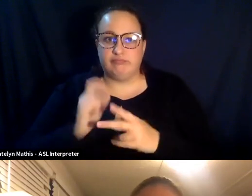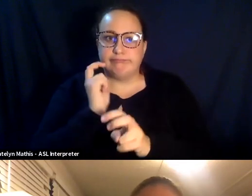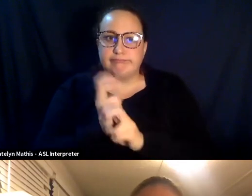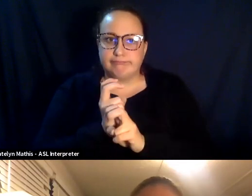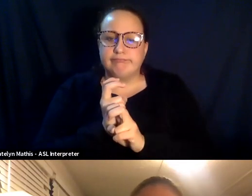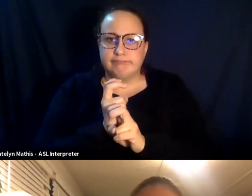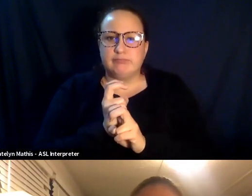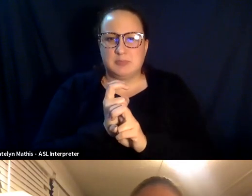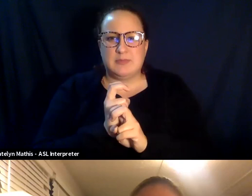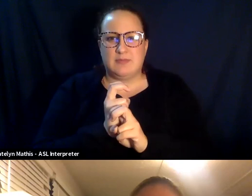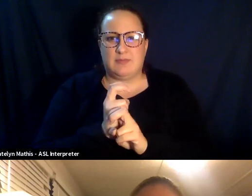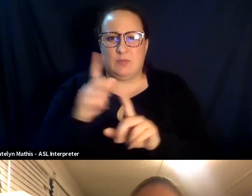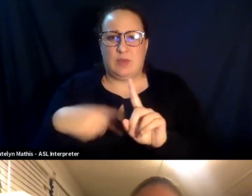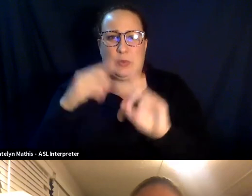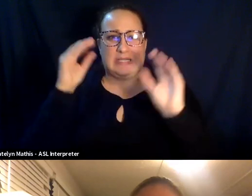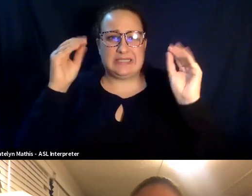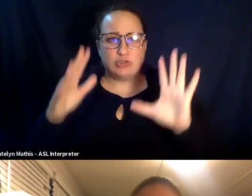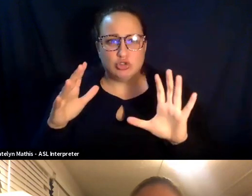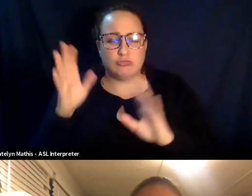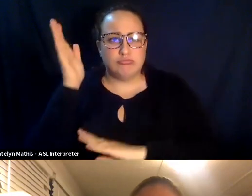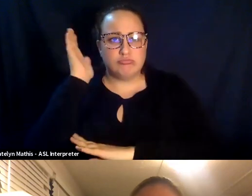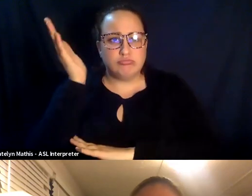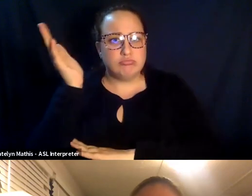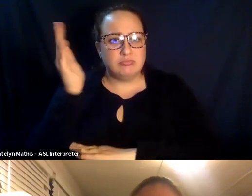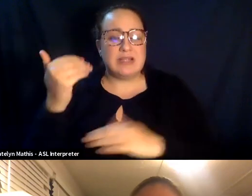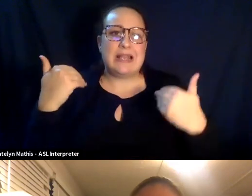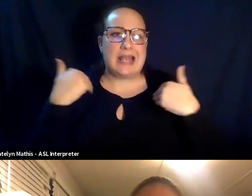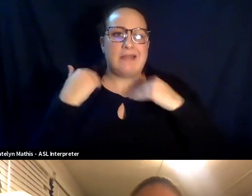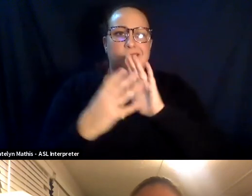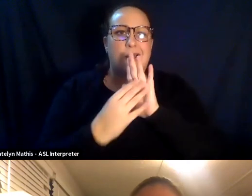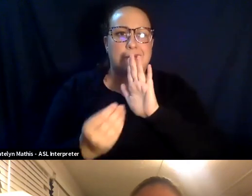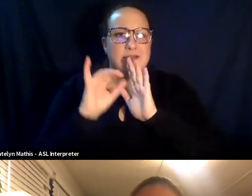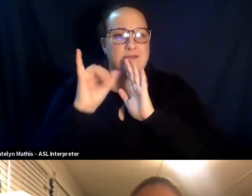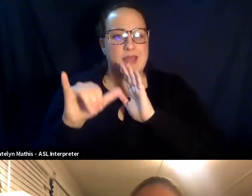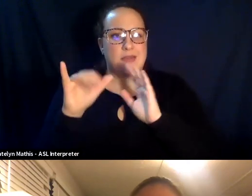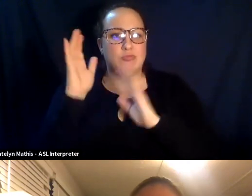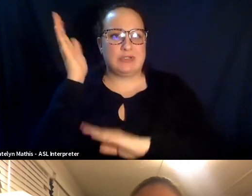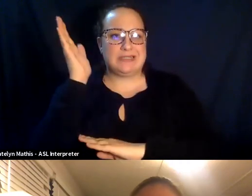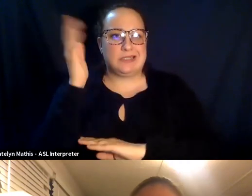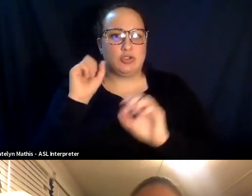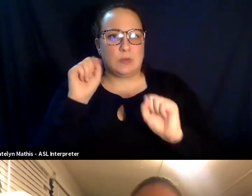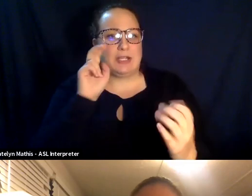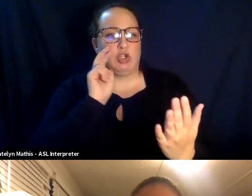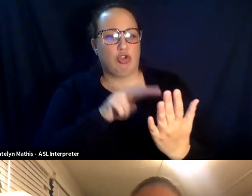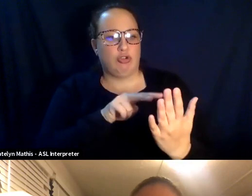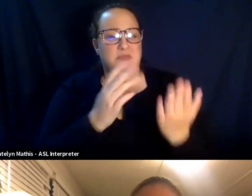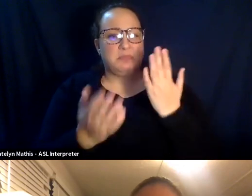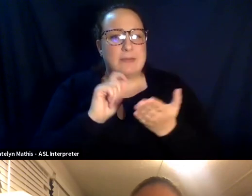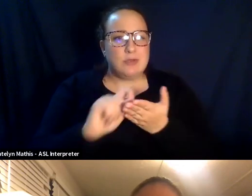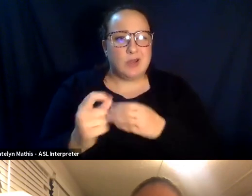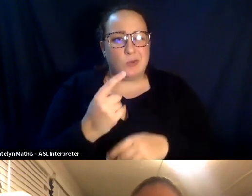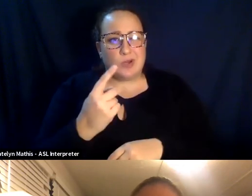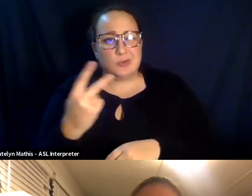doing a presentation, I always suggest having a copy of the presentation so that they can look at it and maybe write 1 or 2